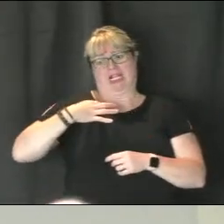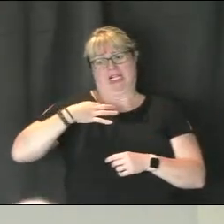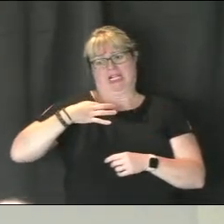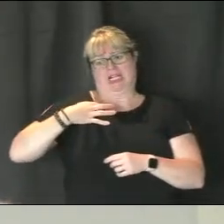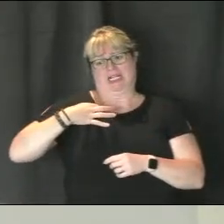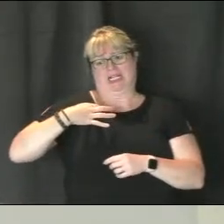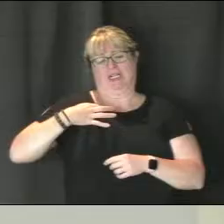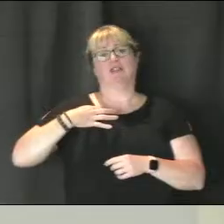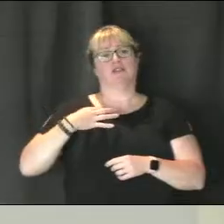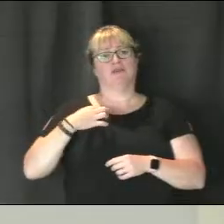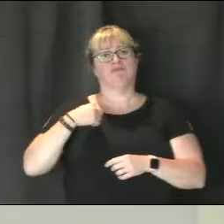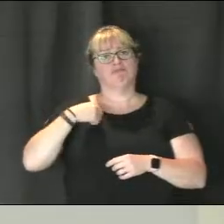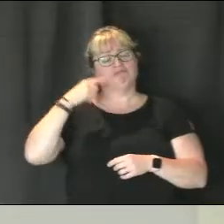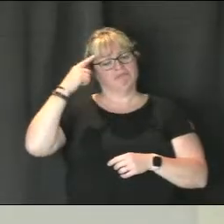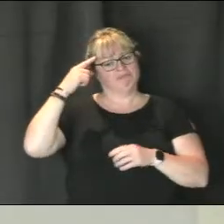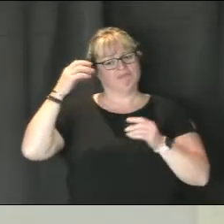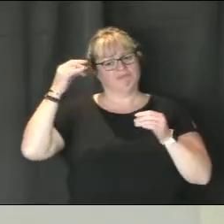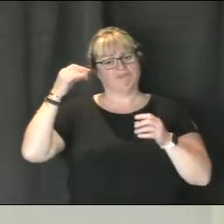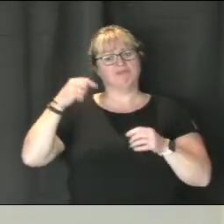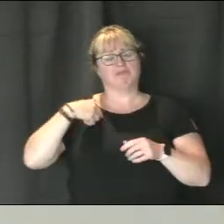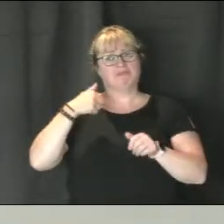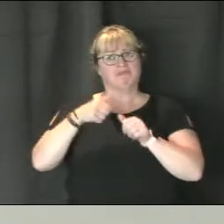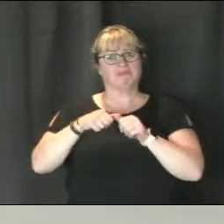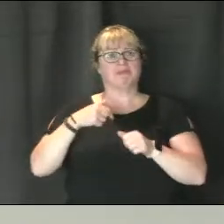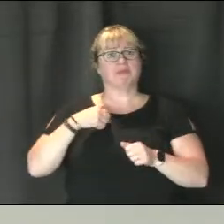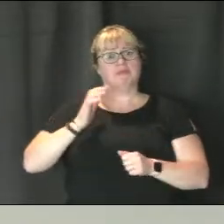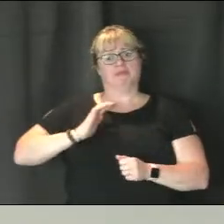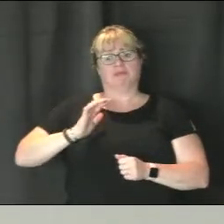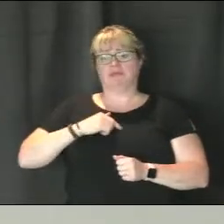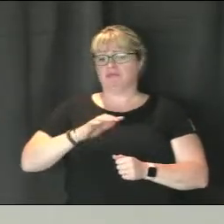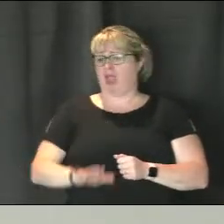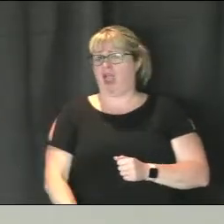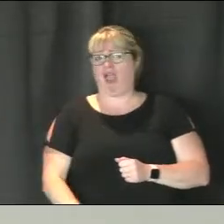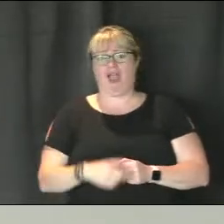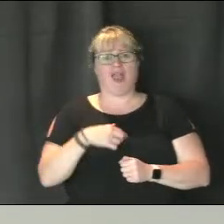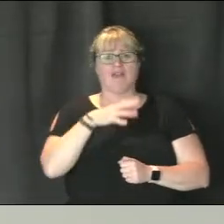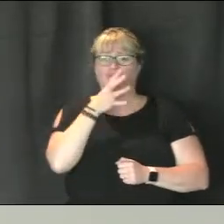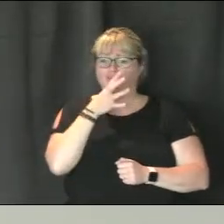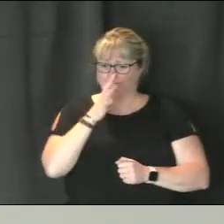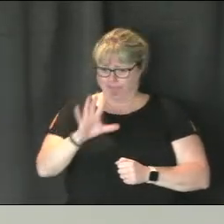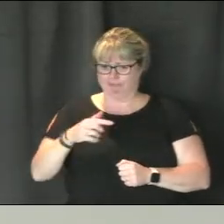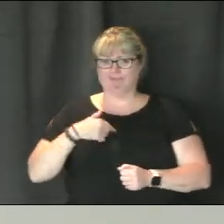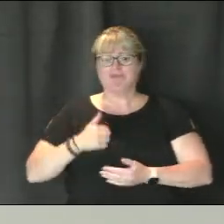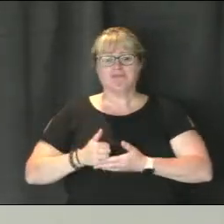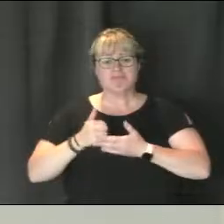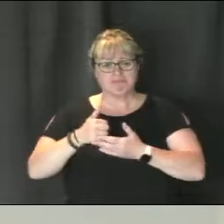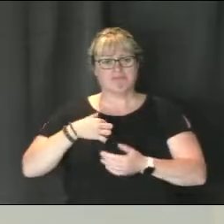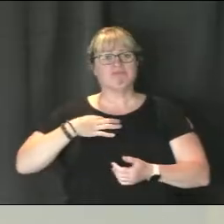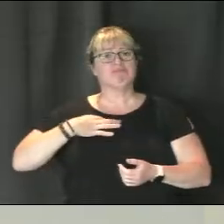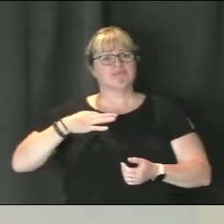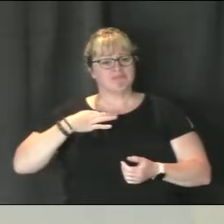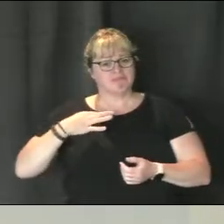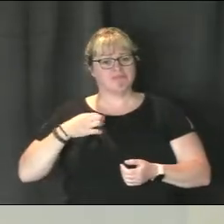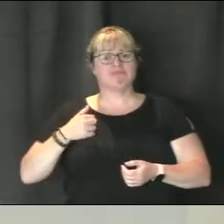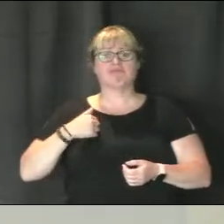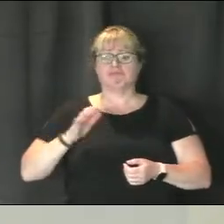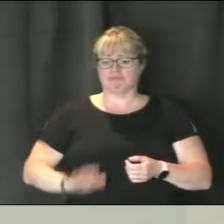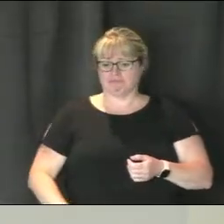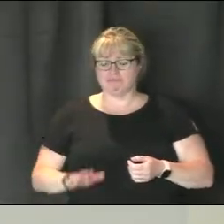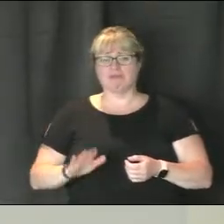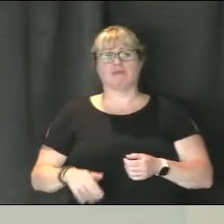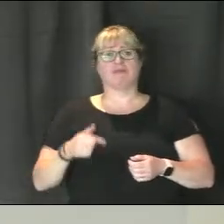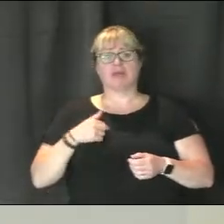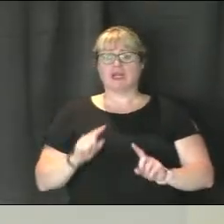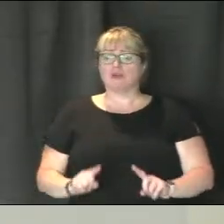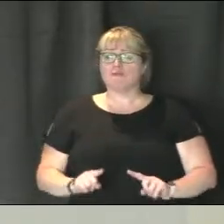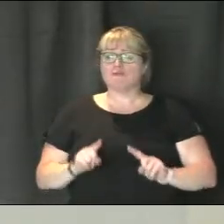and I thought to myself, you know, I can remember at the age of 5 being a volunteer. I used to go up and spend time